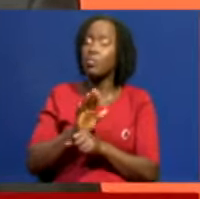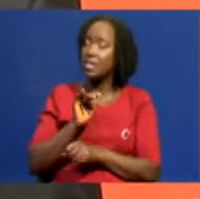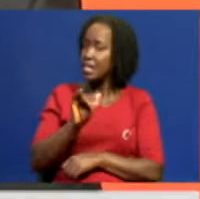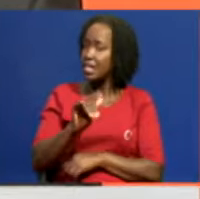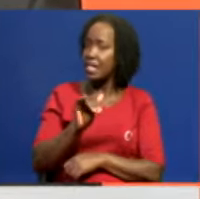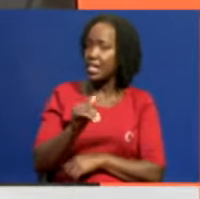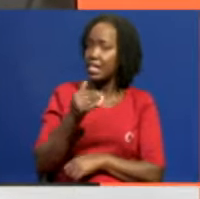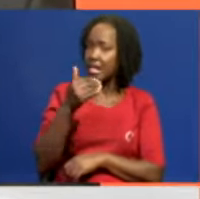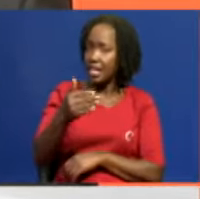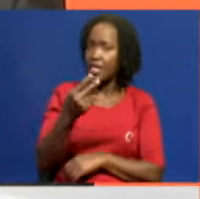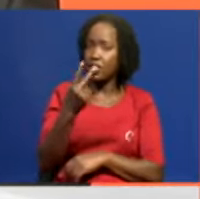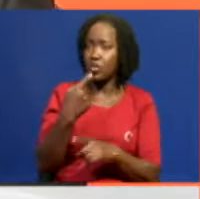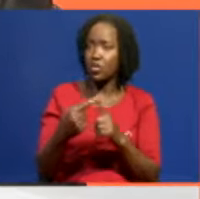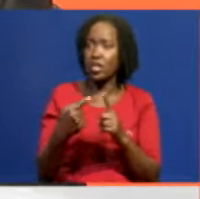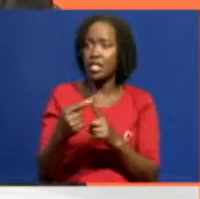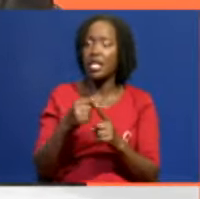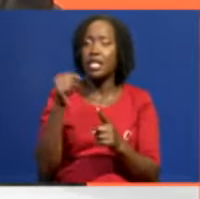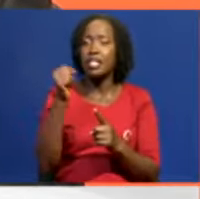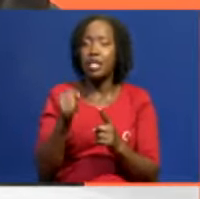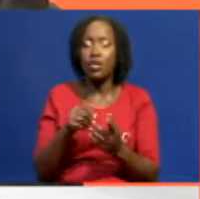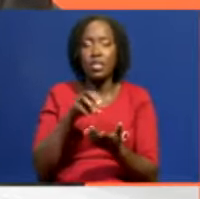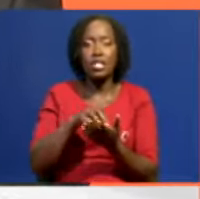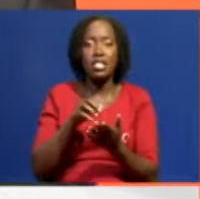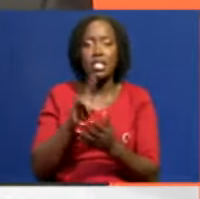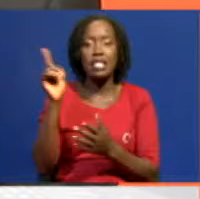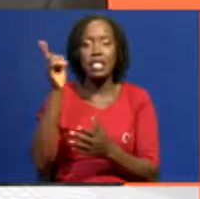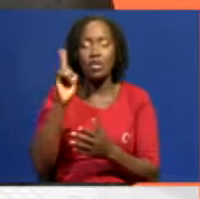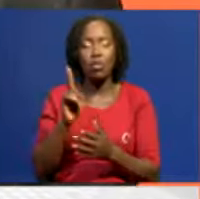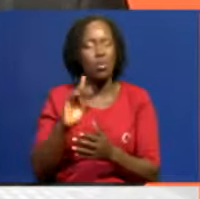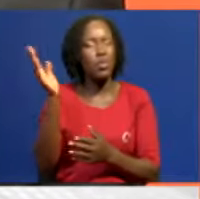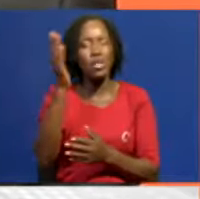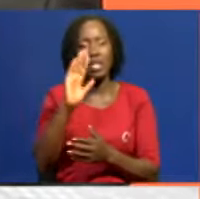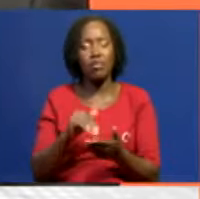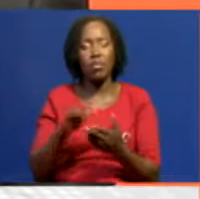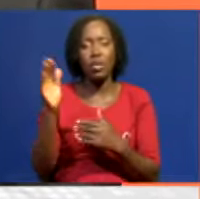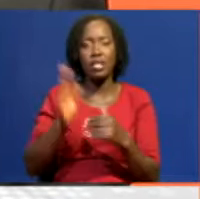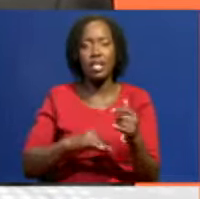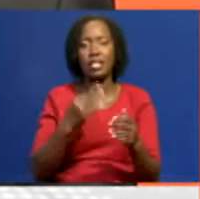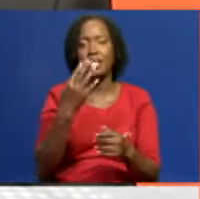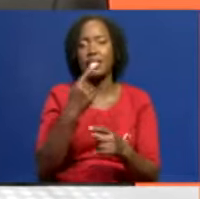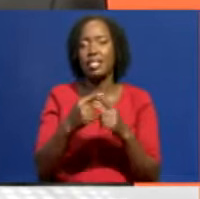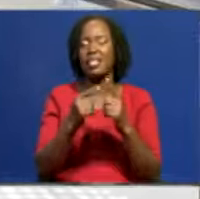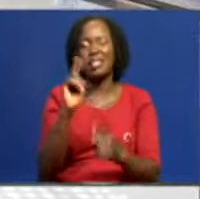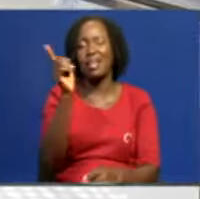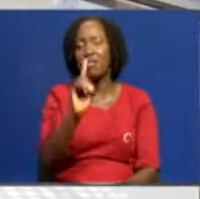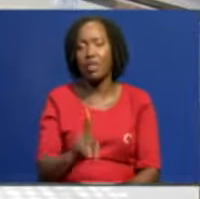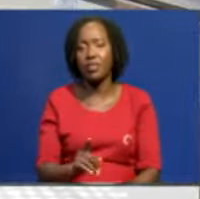in the next 2 years, the oldest case in Nairobi will not be more than 3 years. Thank you so much for that clarification.